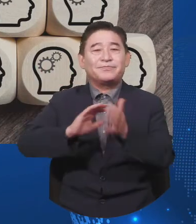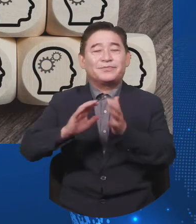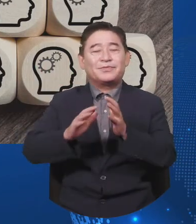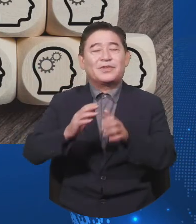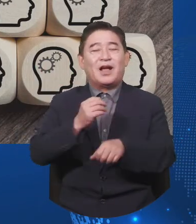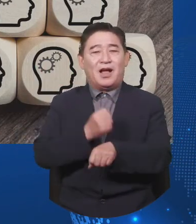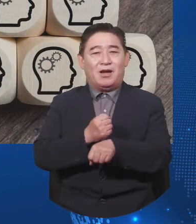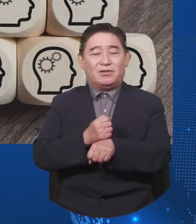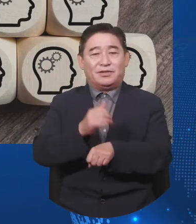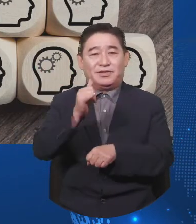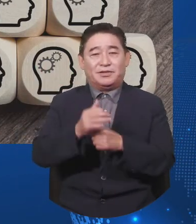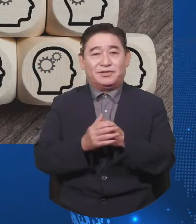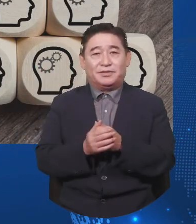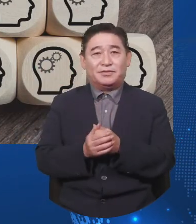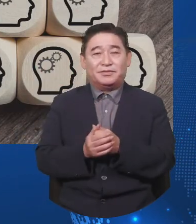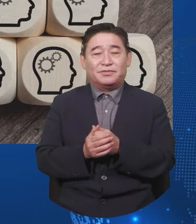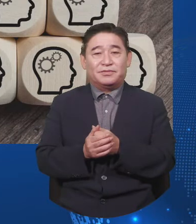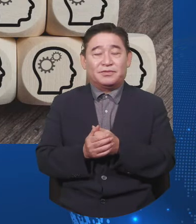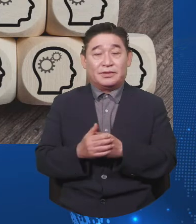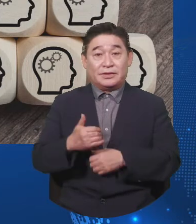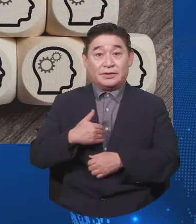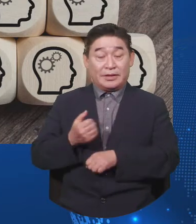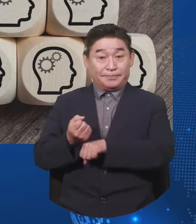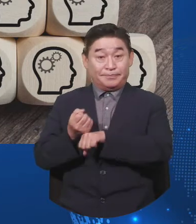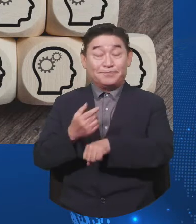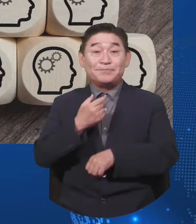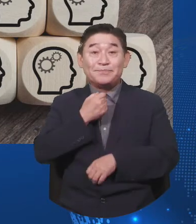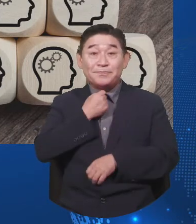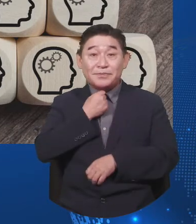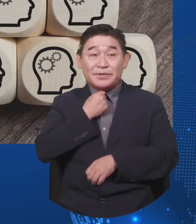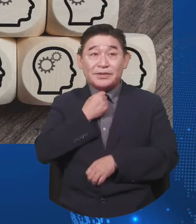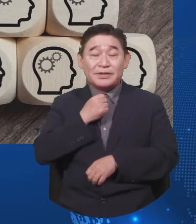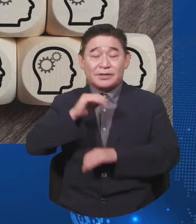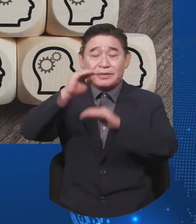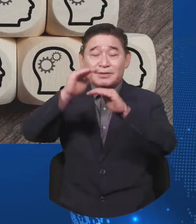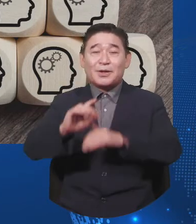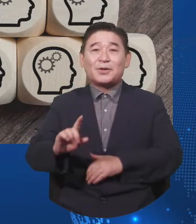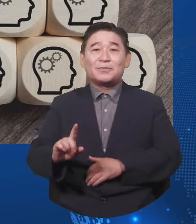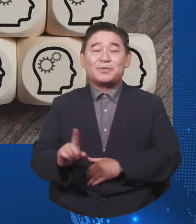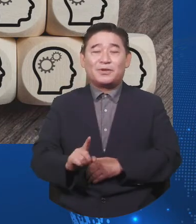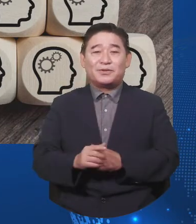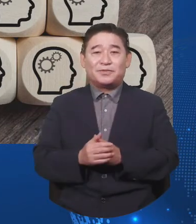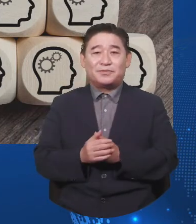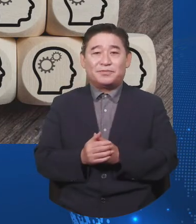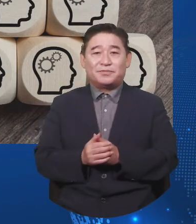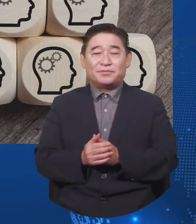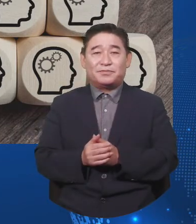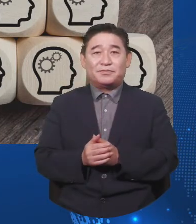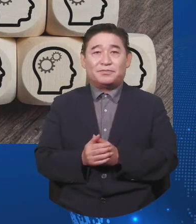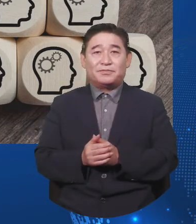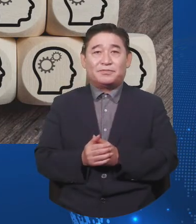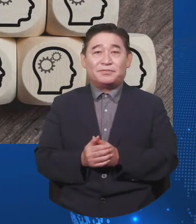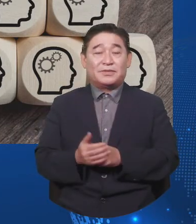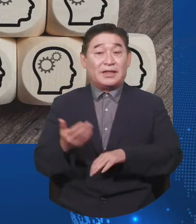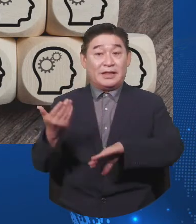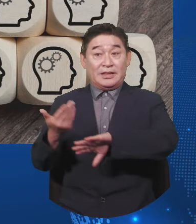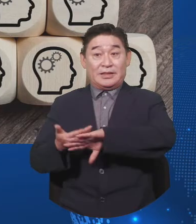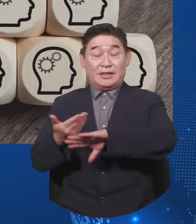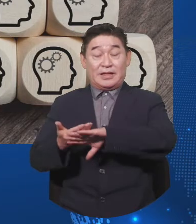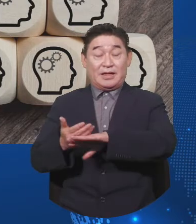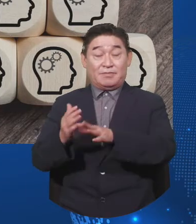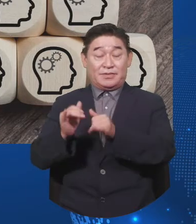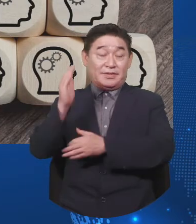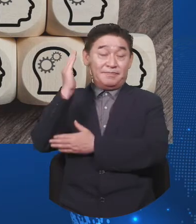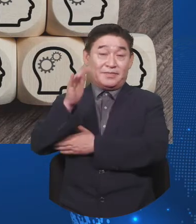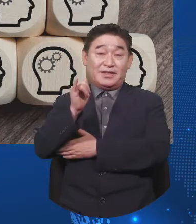me, as I started off by saying, echoing what other people have been saying, we need